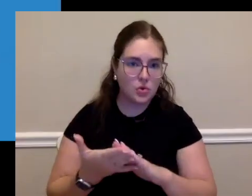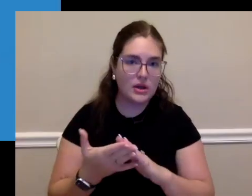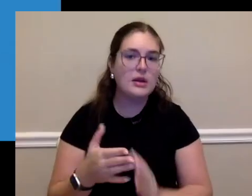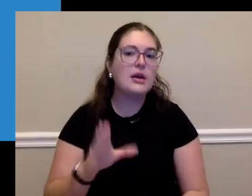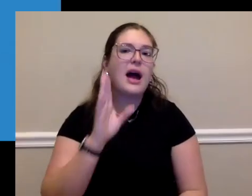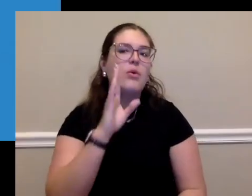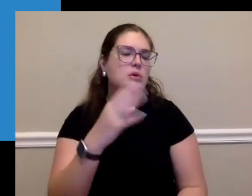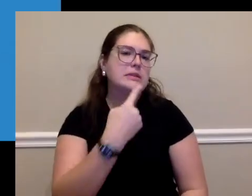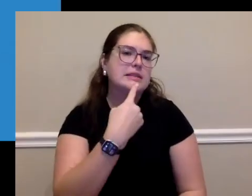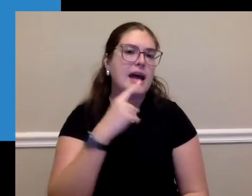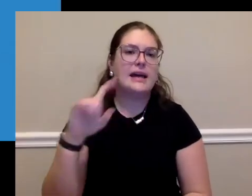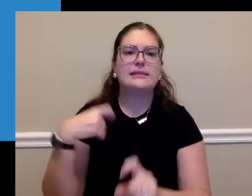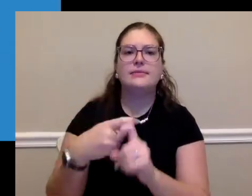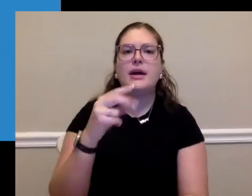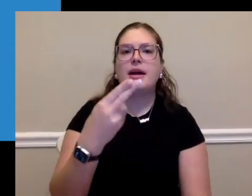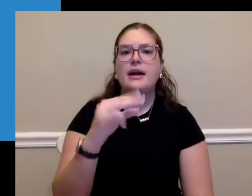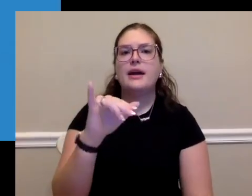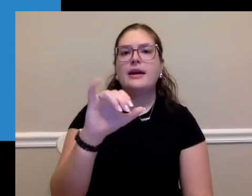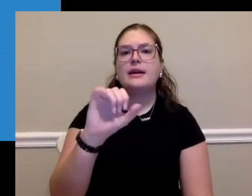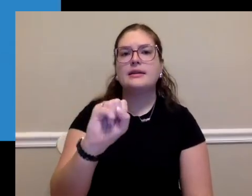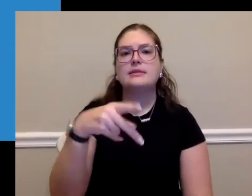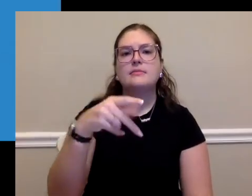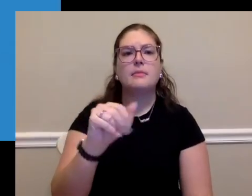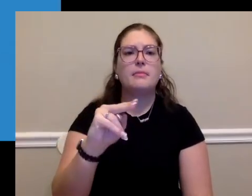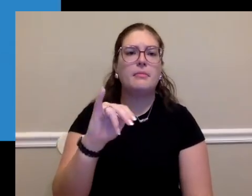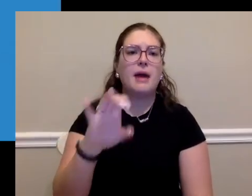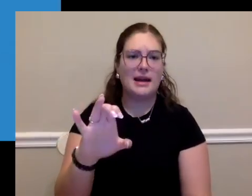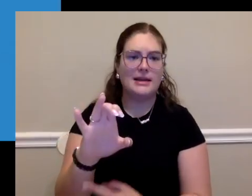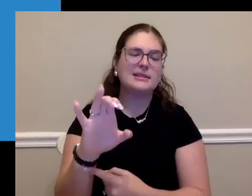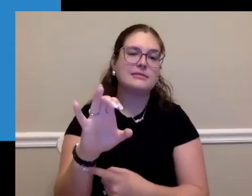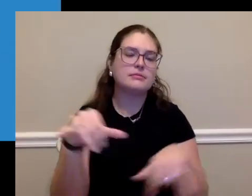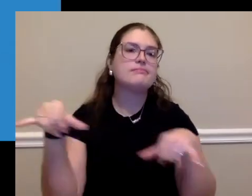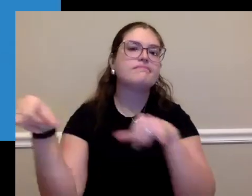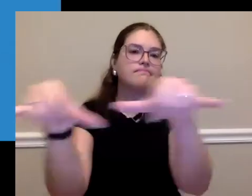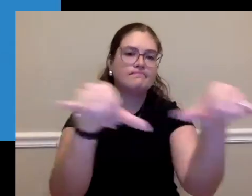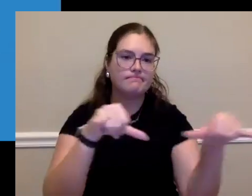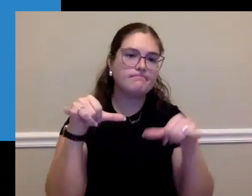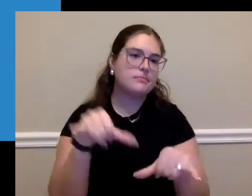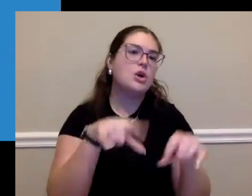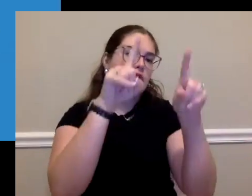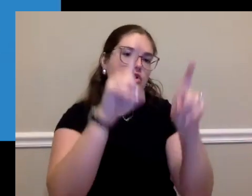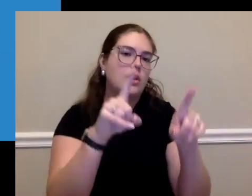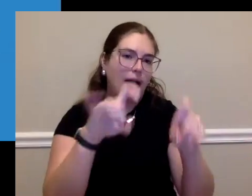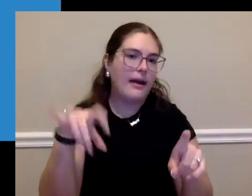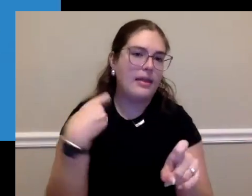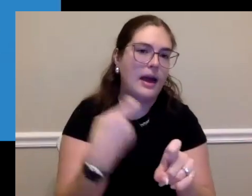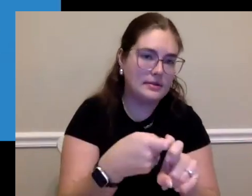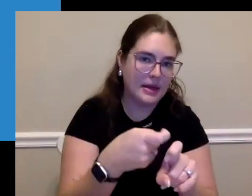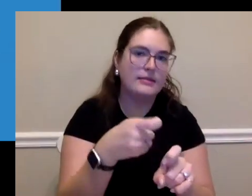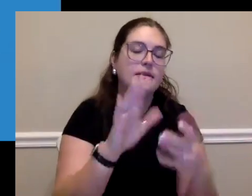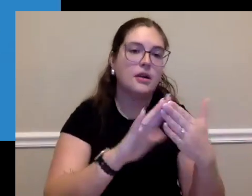use the word Hispanic because the surveys that have been done on the Hispanic community in the